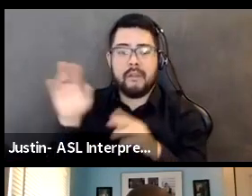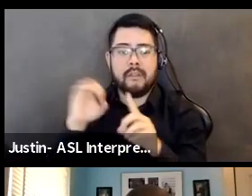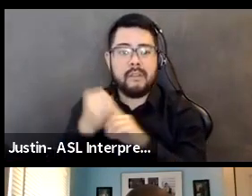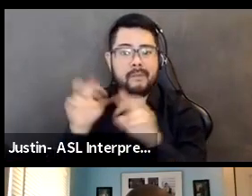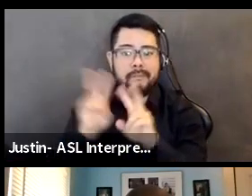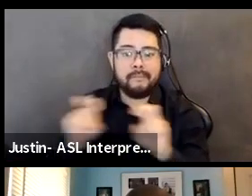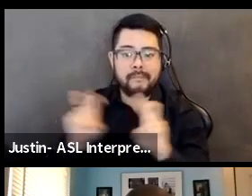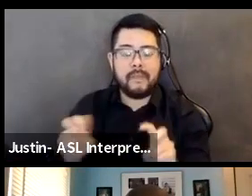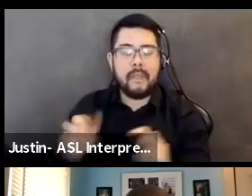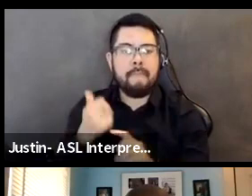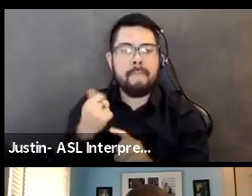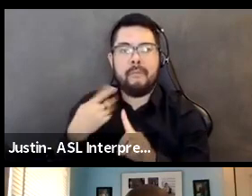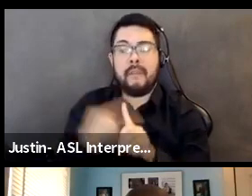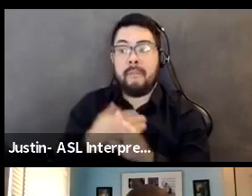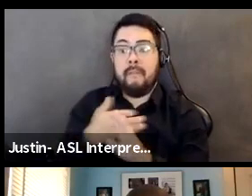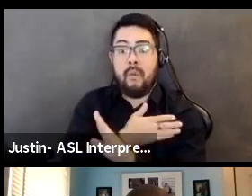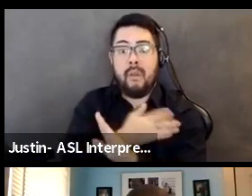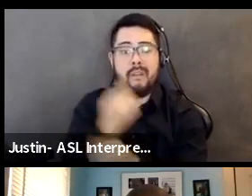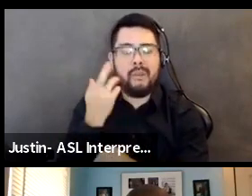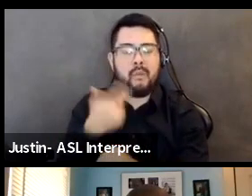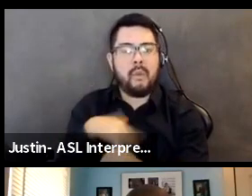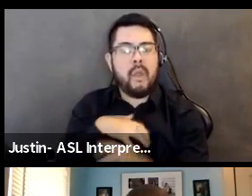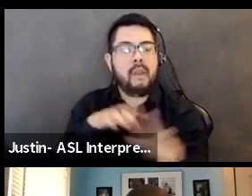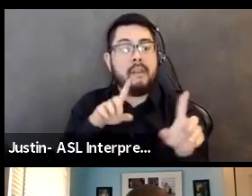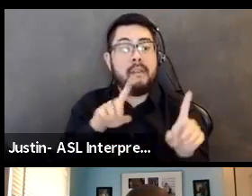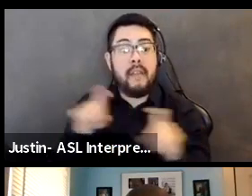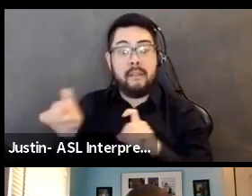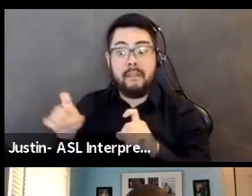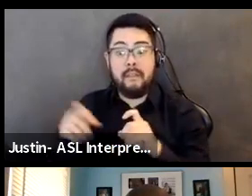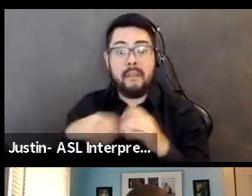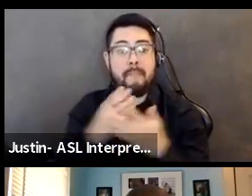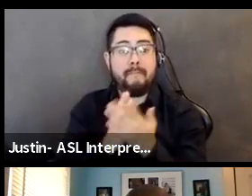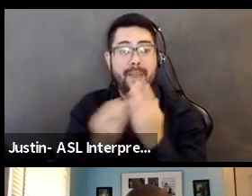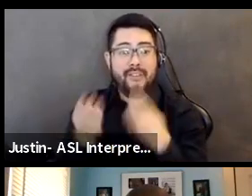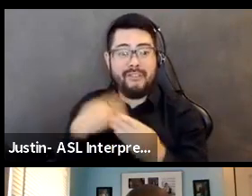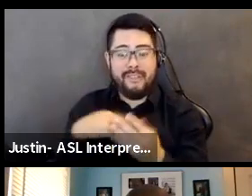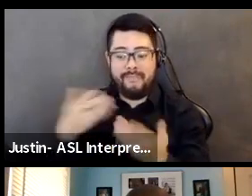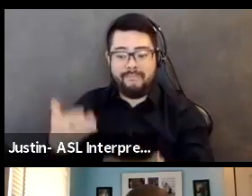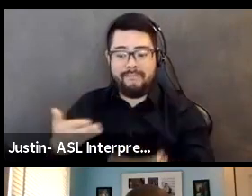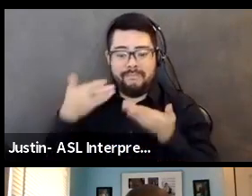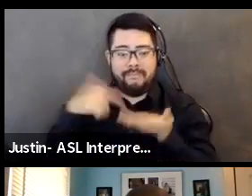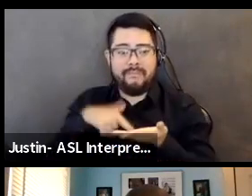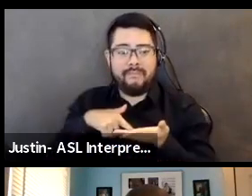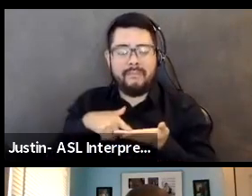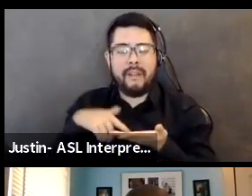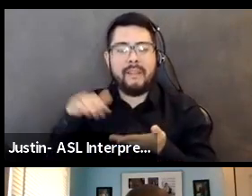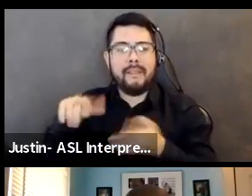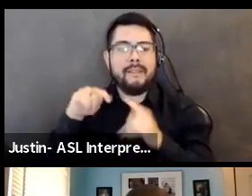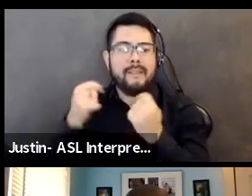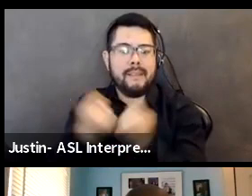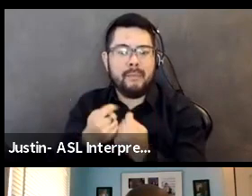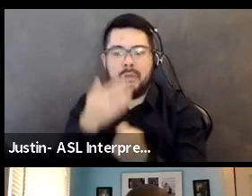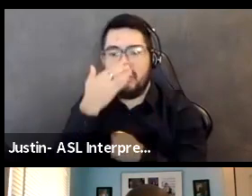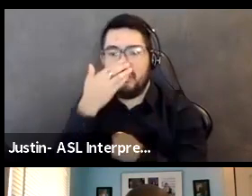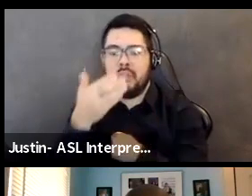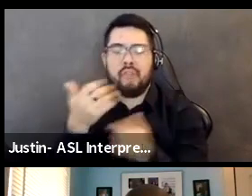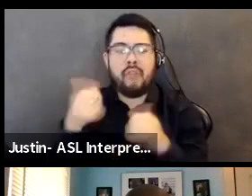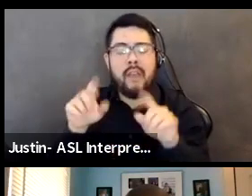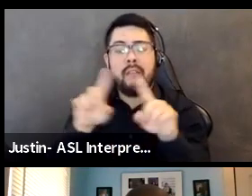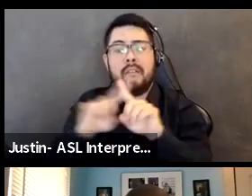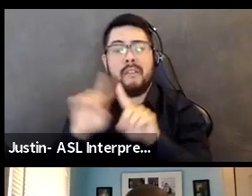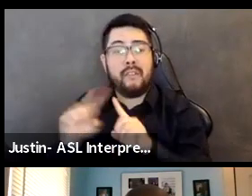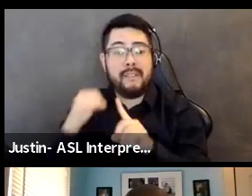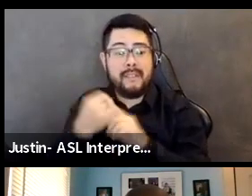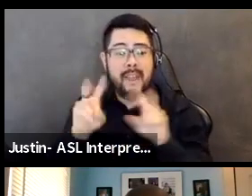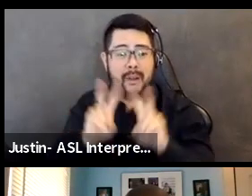to make sure that we we pressure test the budgets in front of us and the team did a great job of scenario planning and laying out the